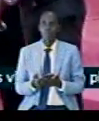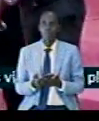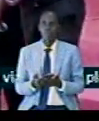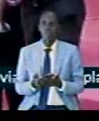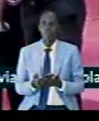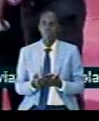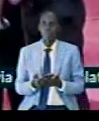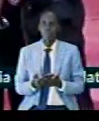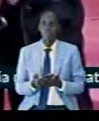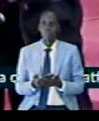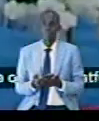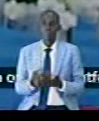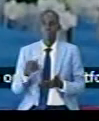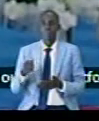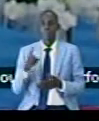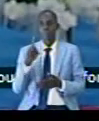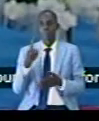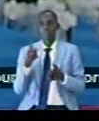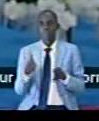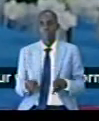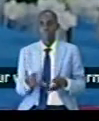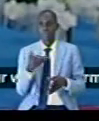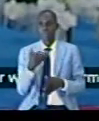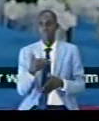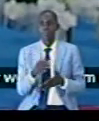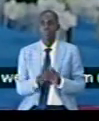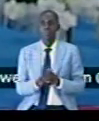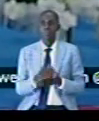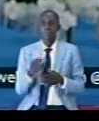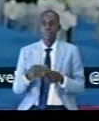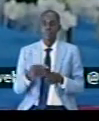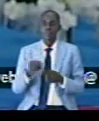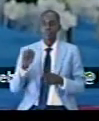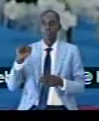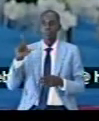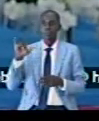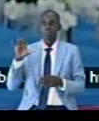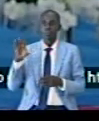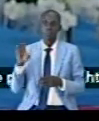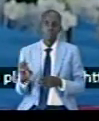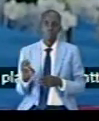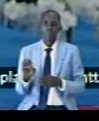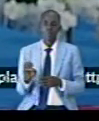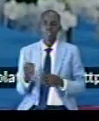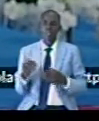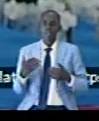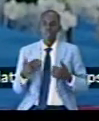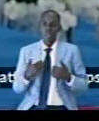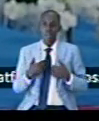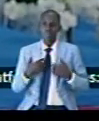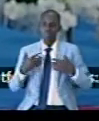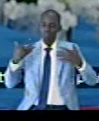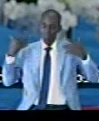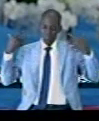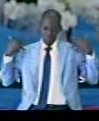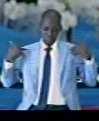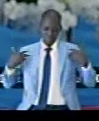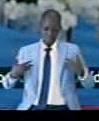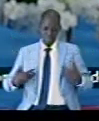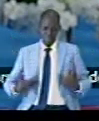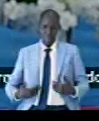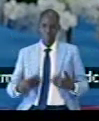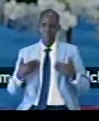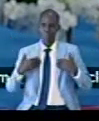This is Mrs. Alice Odu. She had generalized body ache, myalgia,